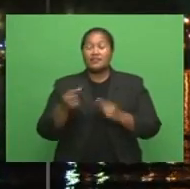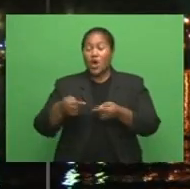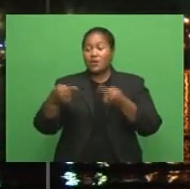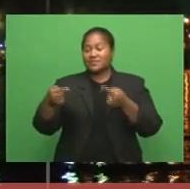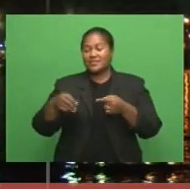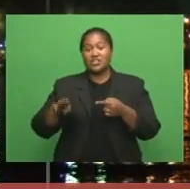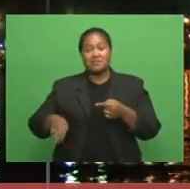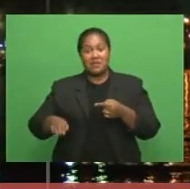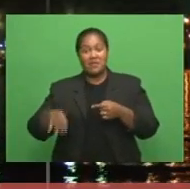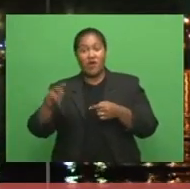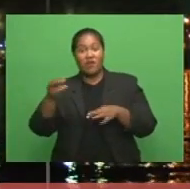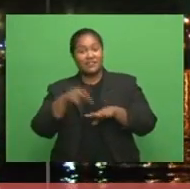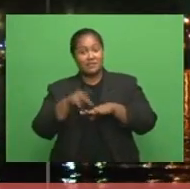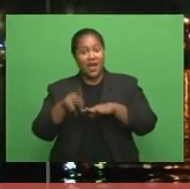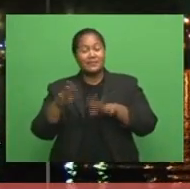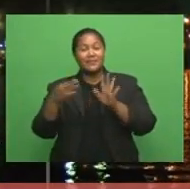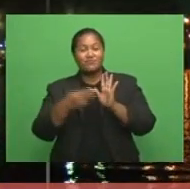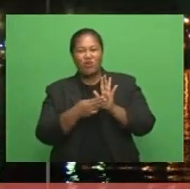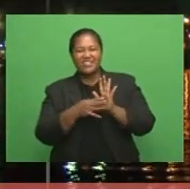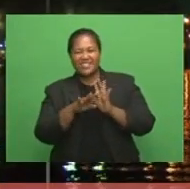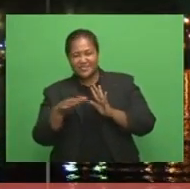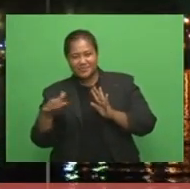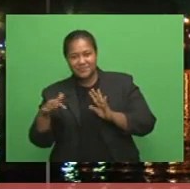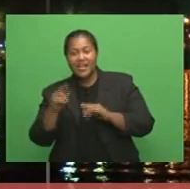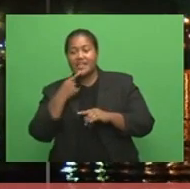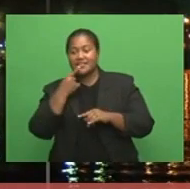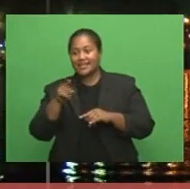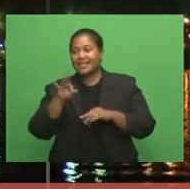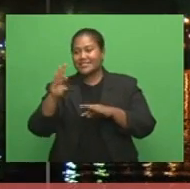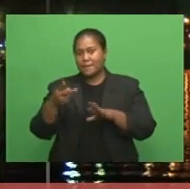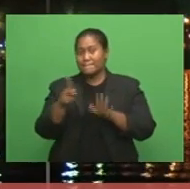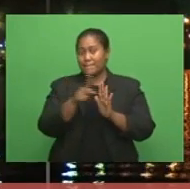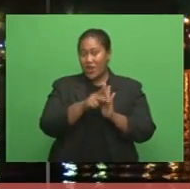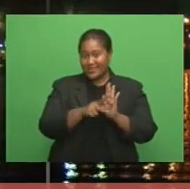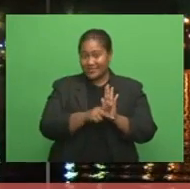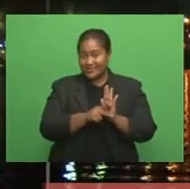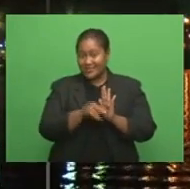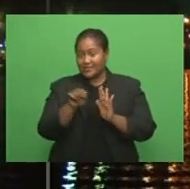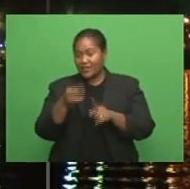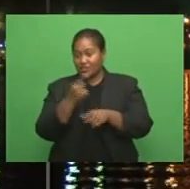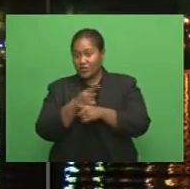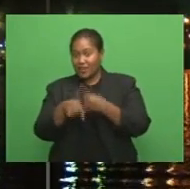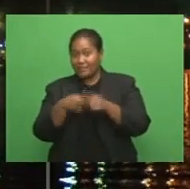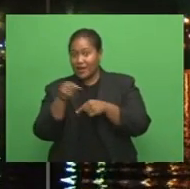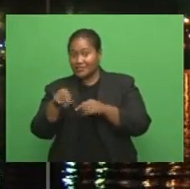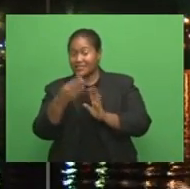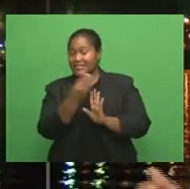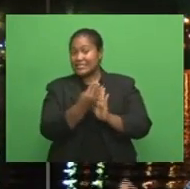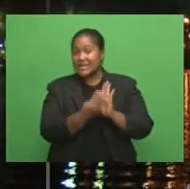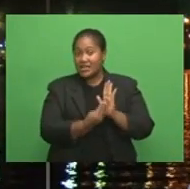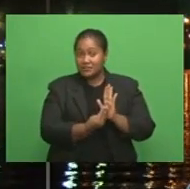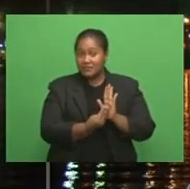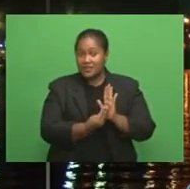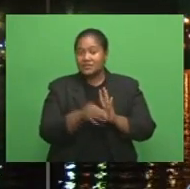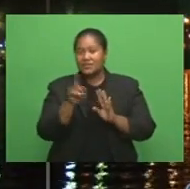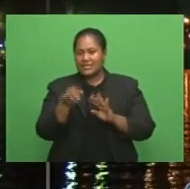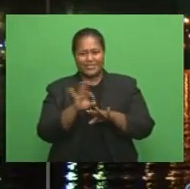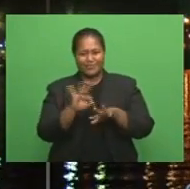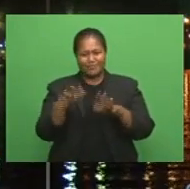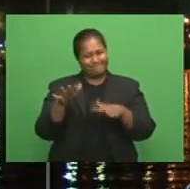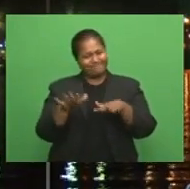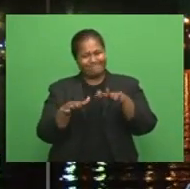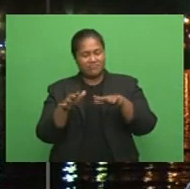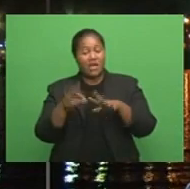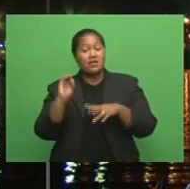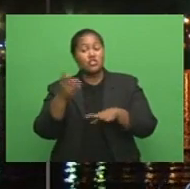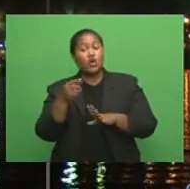Opposition Member of Parliament Moses Mbulitavu says that certain policies outlined in the national budget are inconsistent.